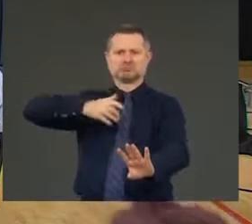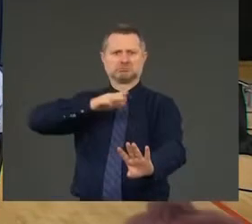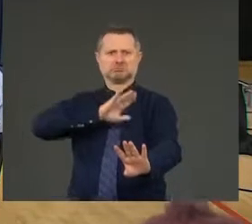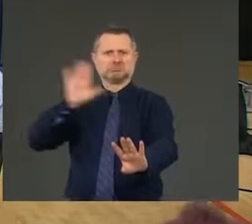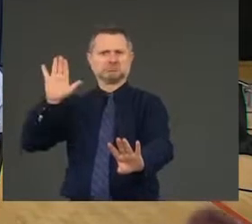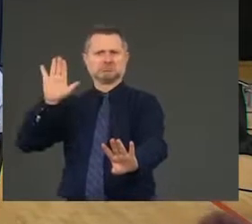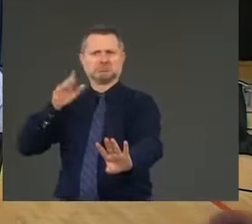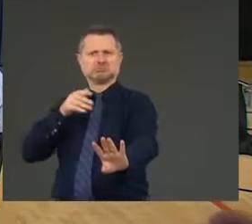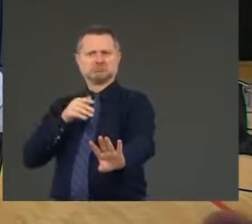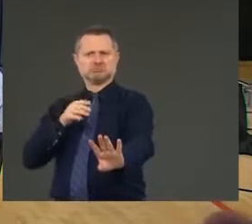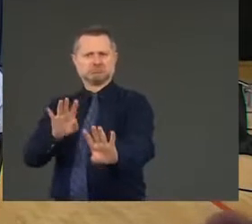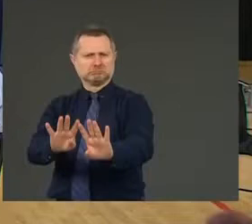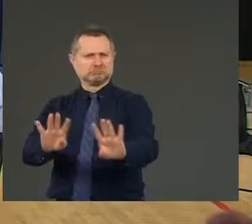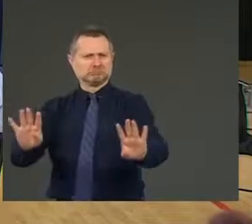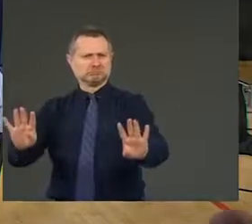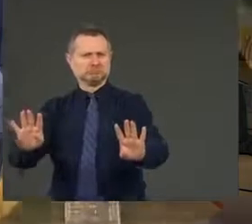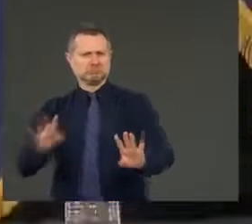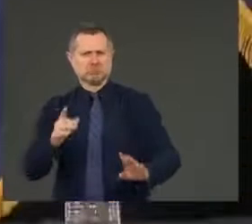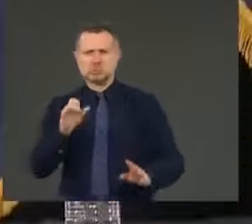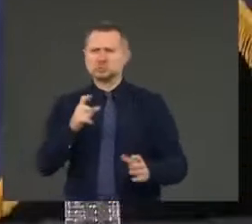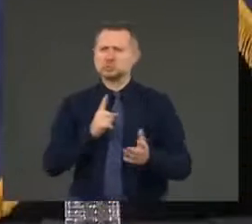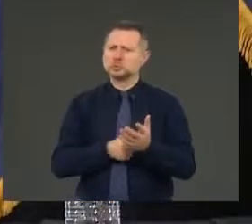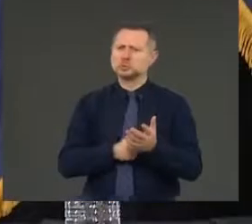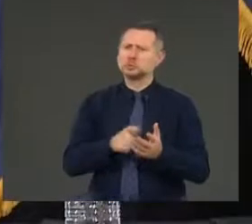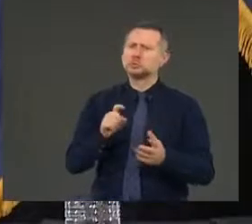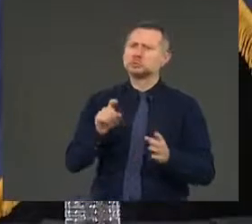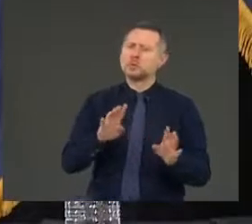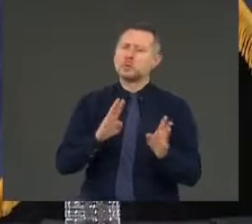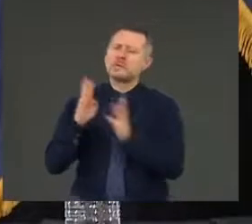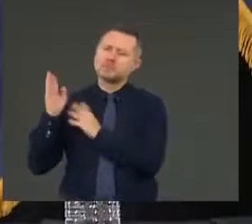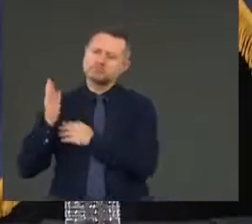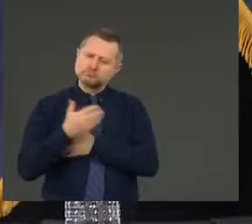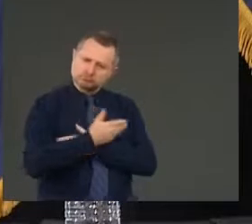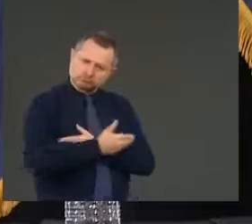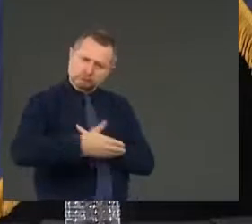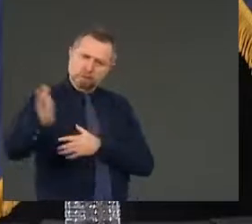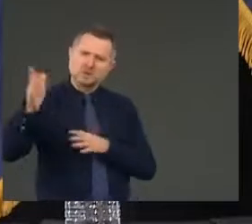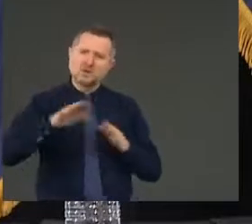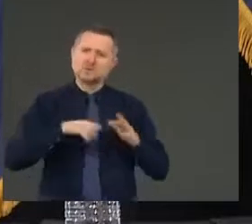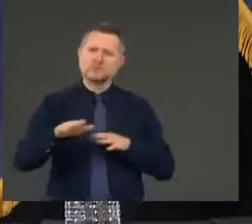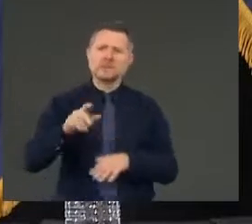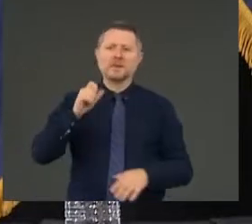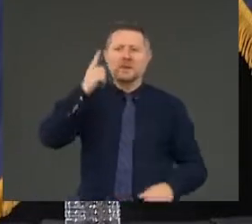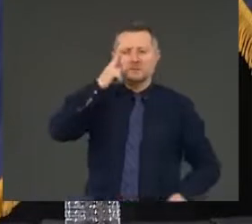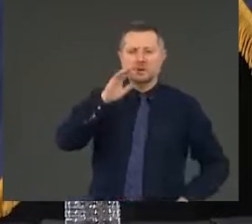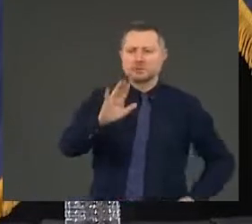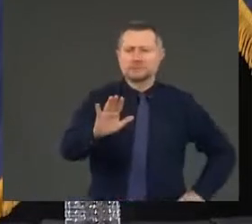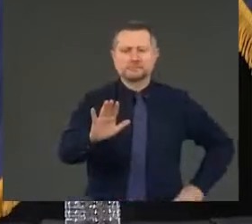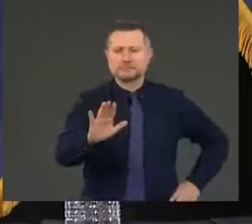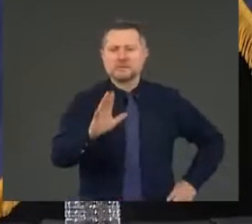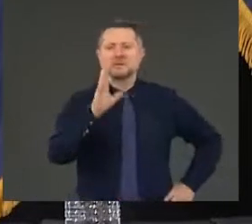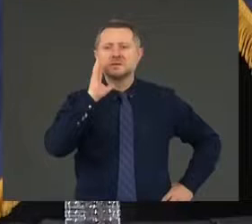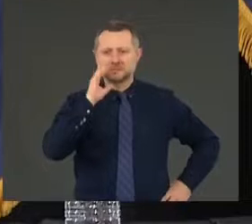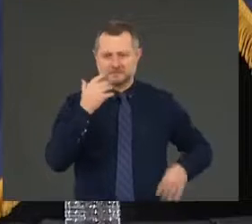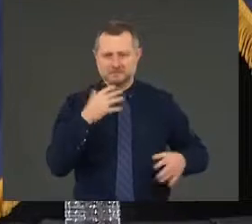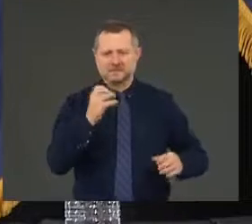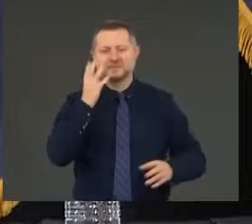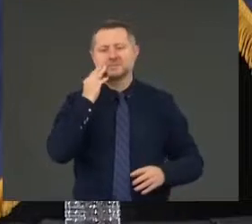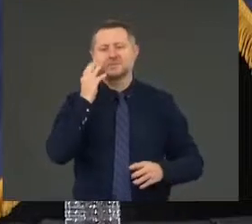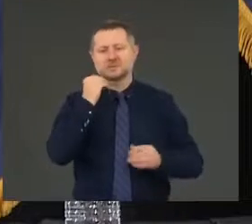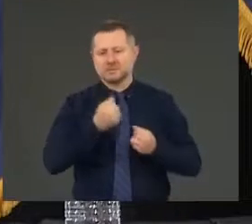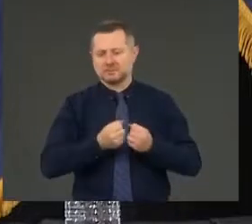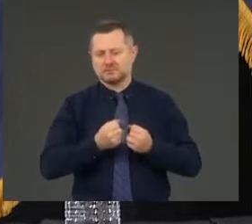been way off, blocks away. Yeah, I think you're going to have a lot of opinions about last night, what